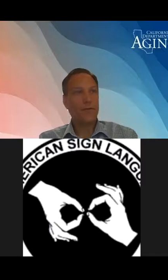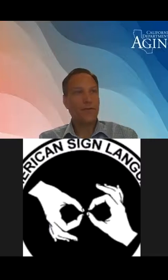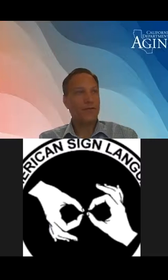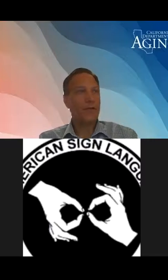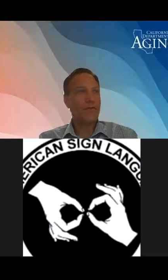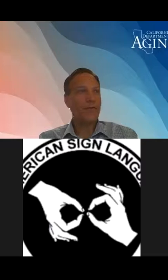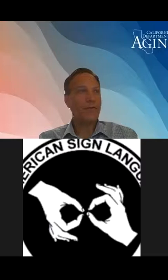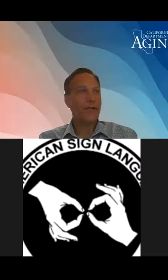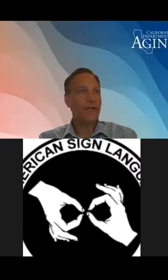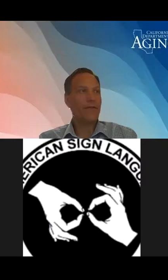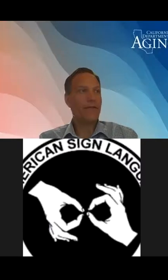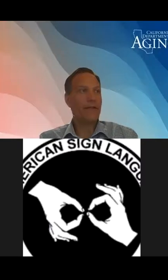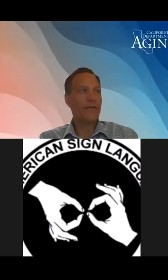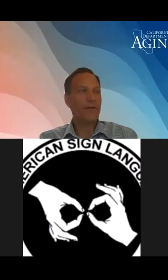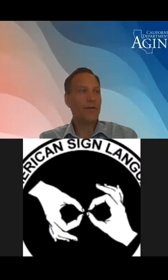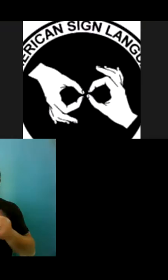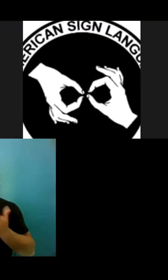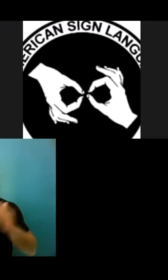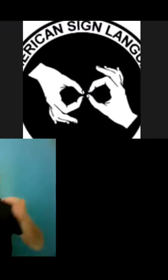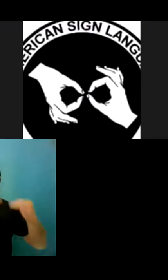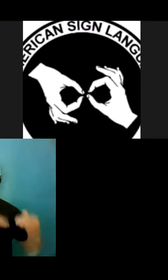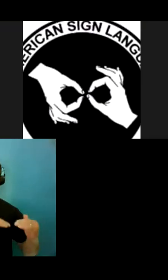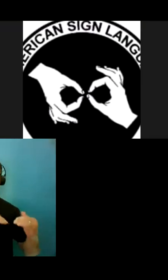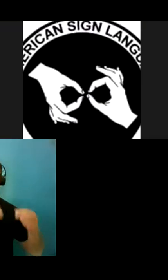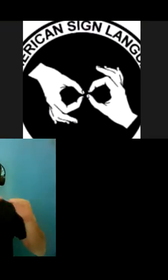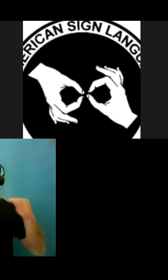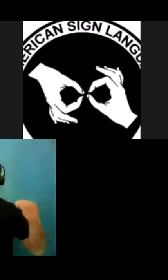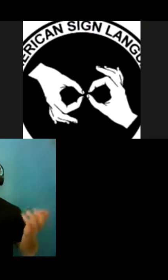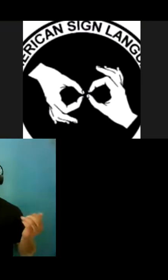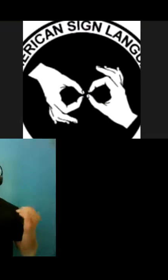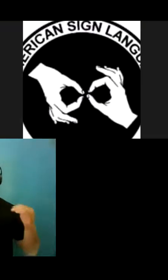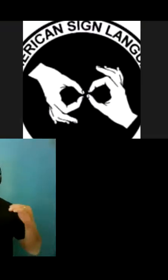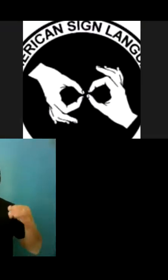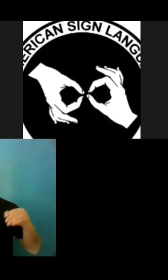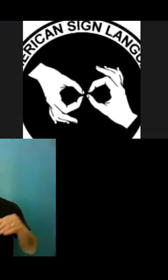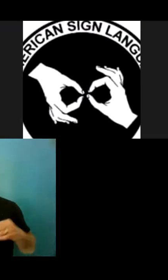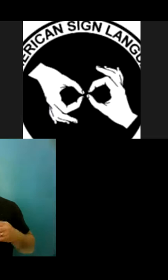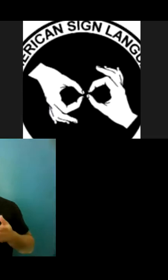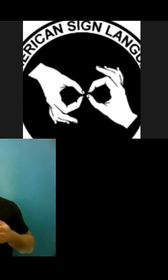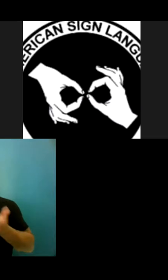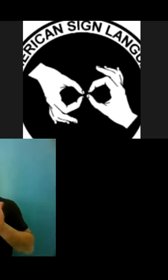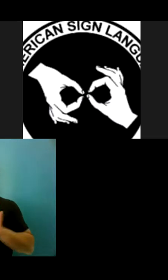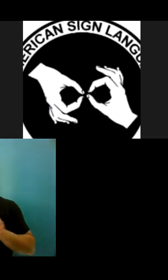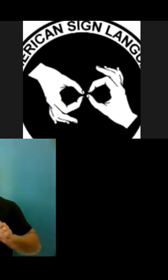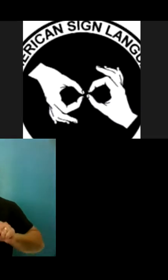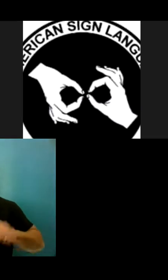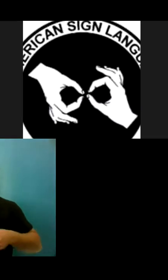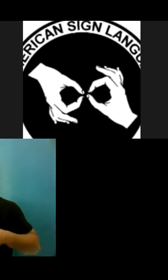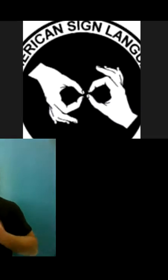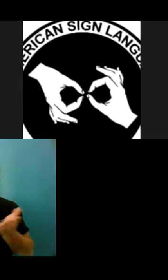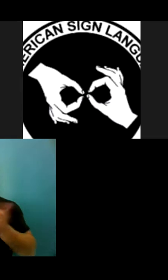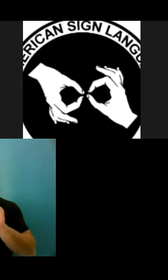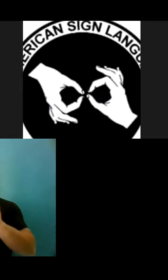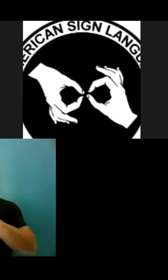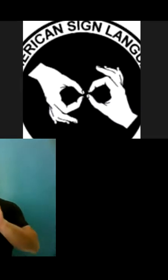the pre-recession levels of 2,497. So again, great, we'll be able to serve more people in MSSP, and our providers will be able